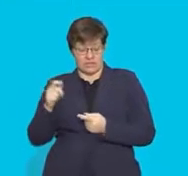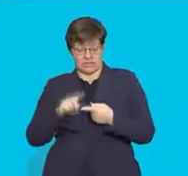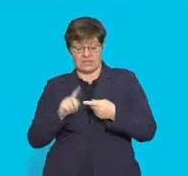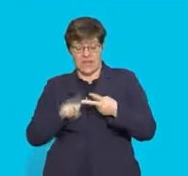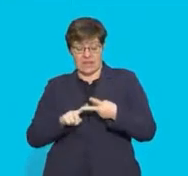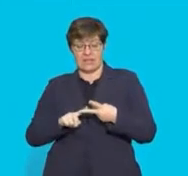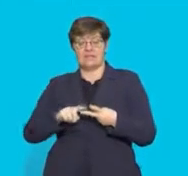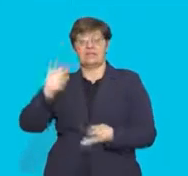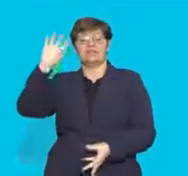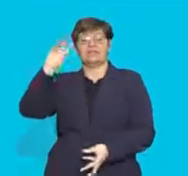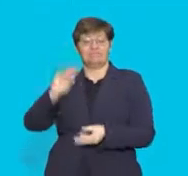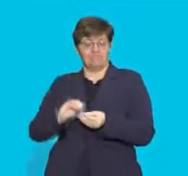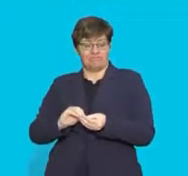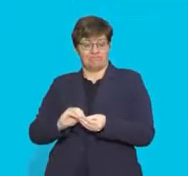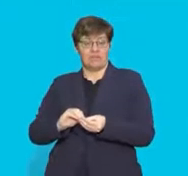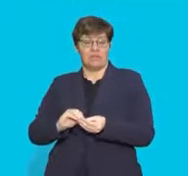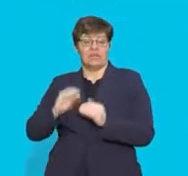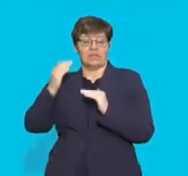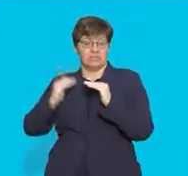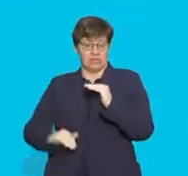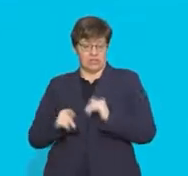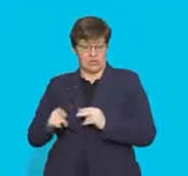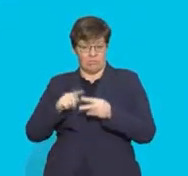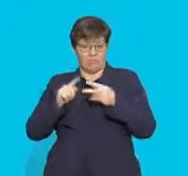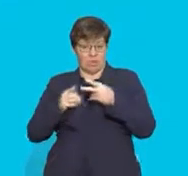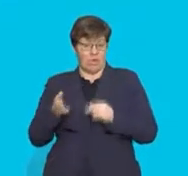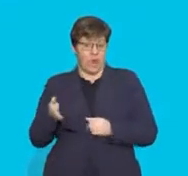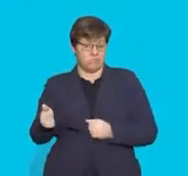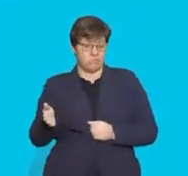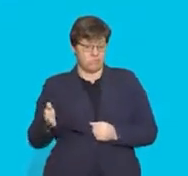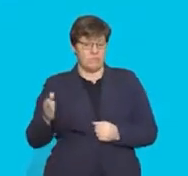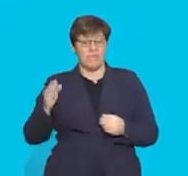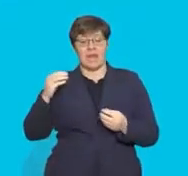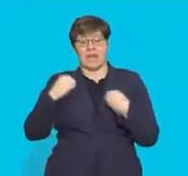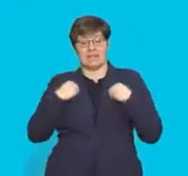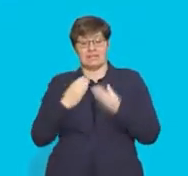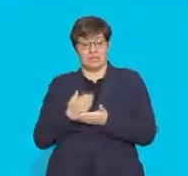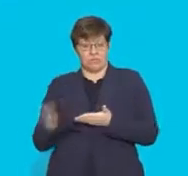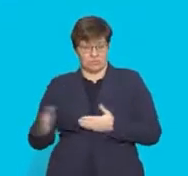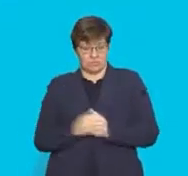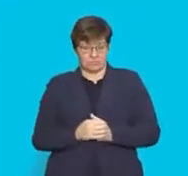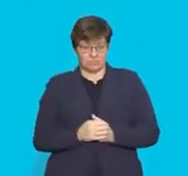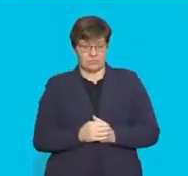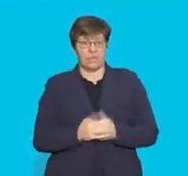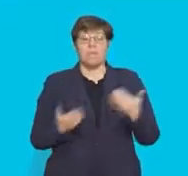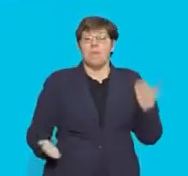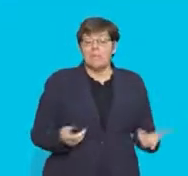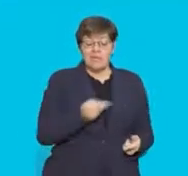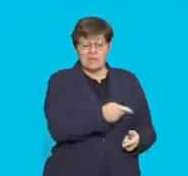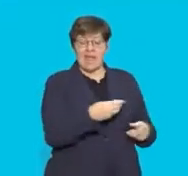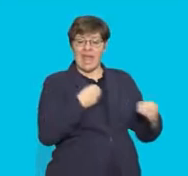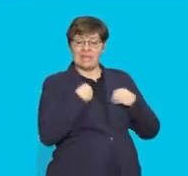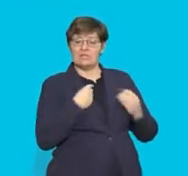the accumulated depreciation. Right. Now, if you sold the asset for